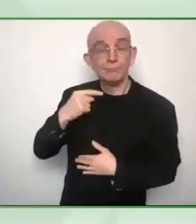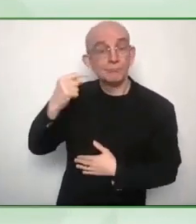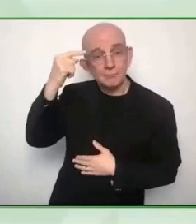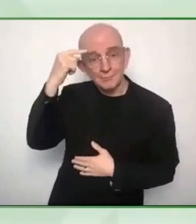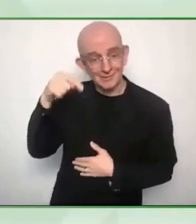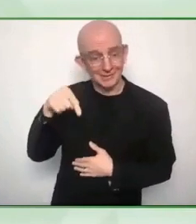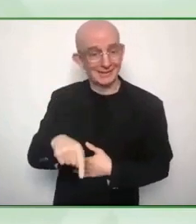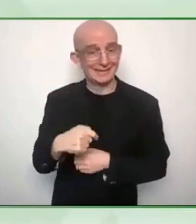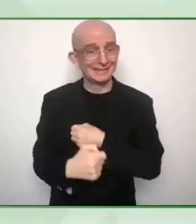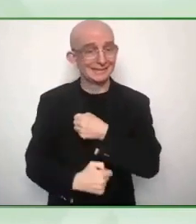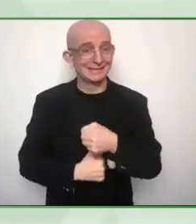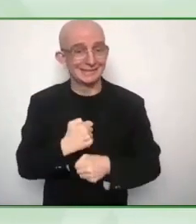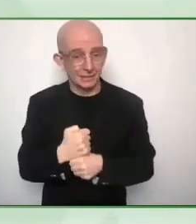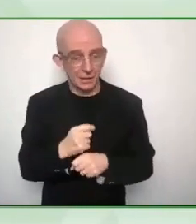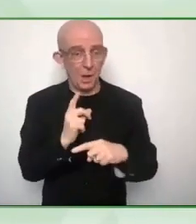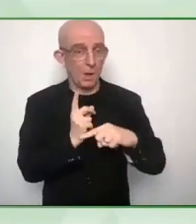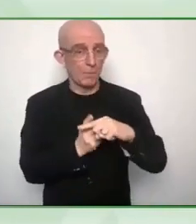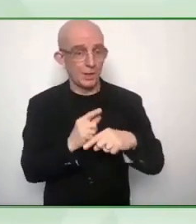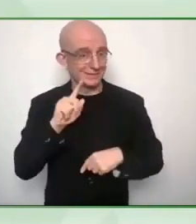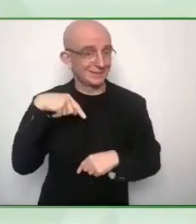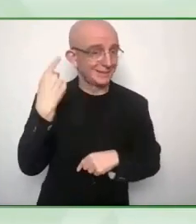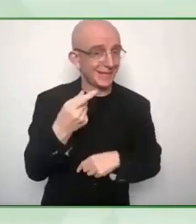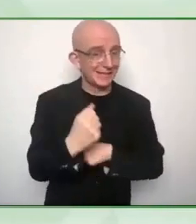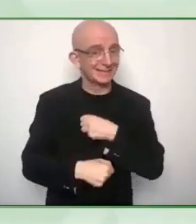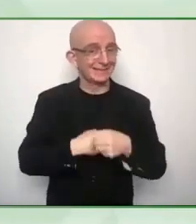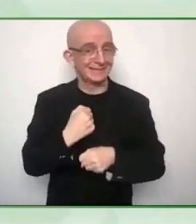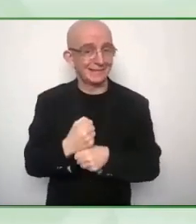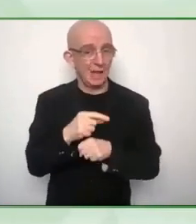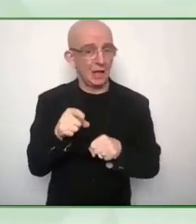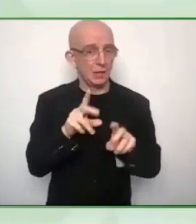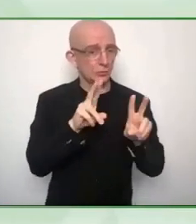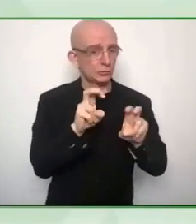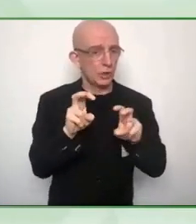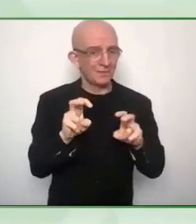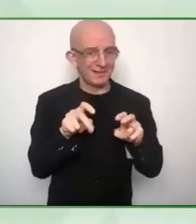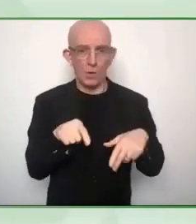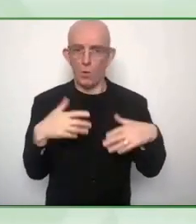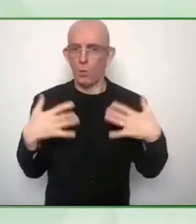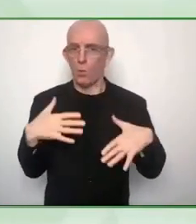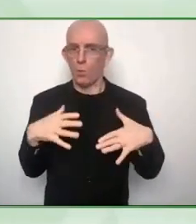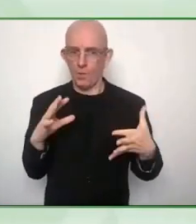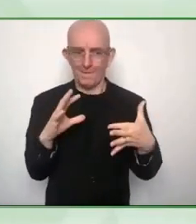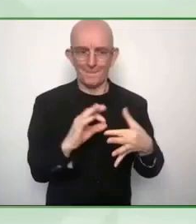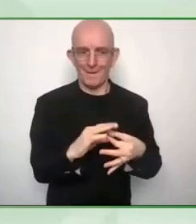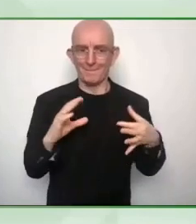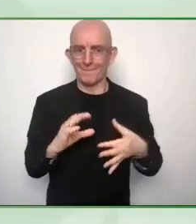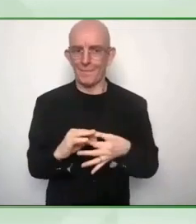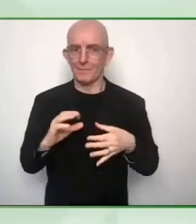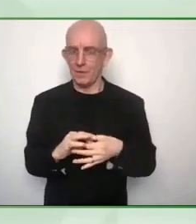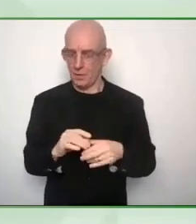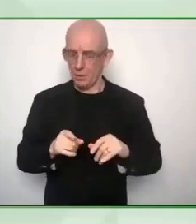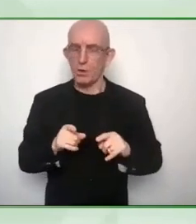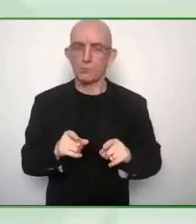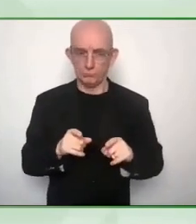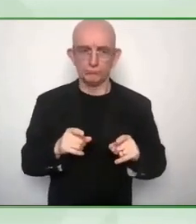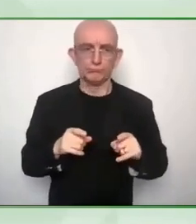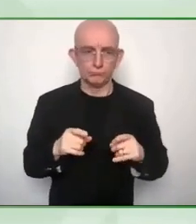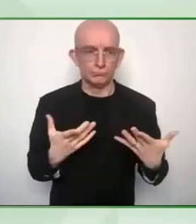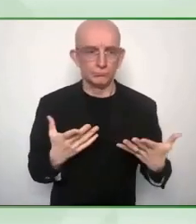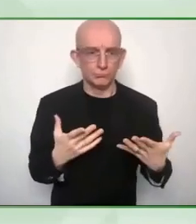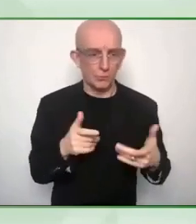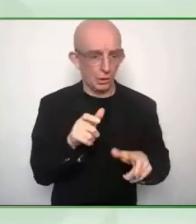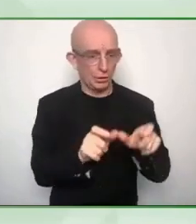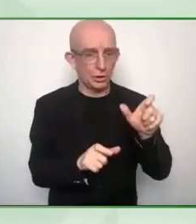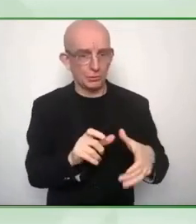Actually, I see a very big overlap with what was being discussed in the Global Disability Summit this year,